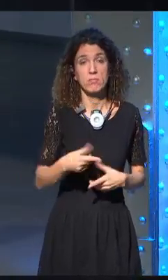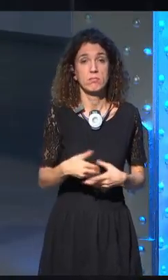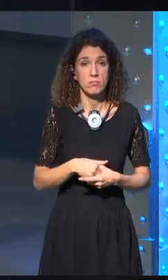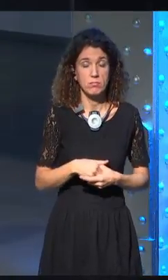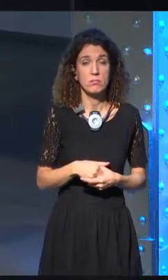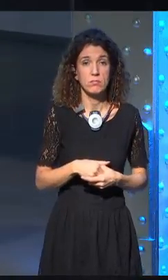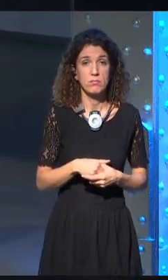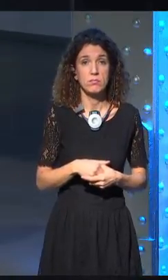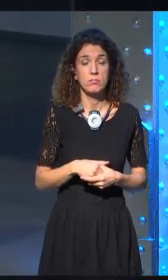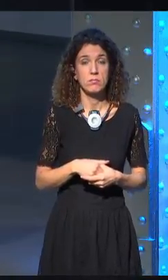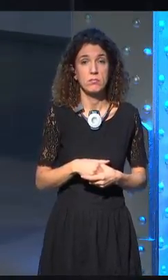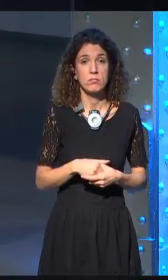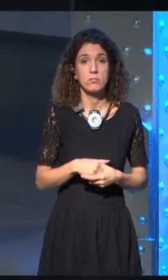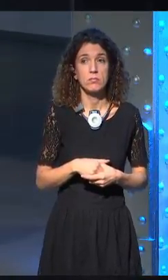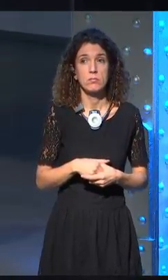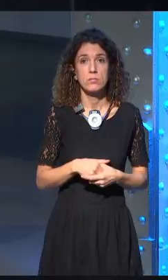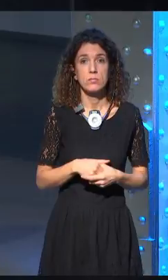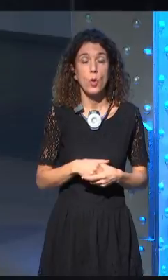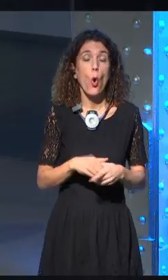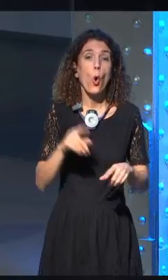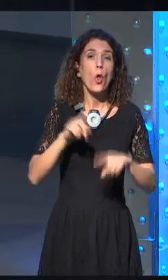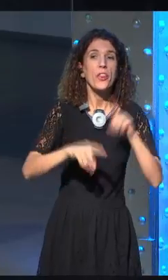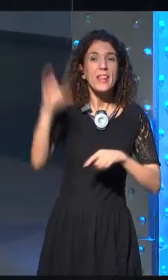scientifically accurate is a lower priority.